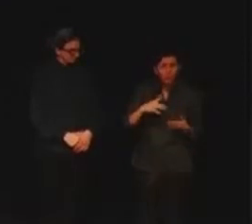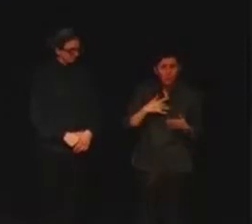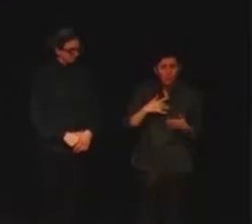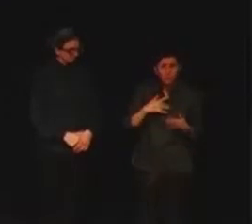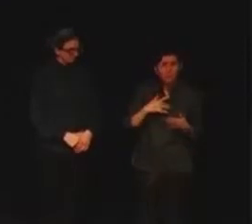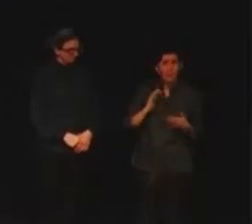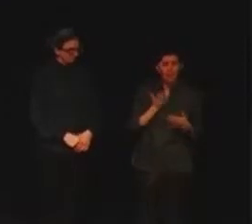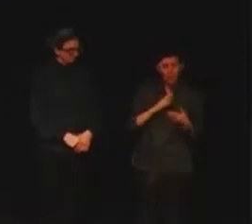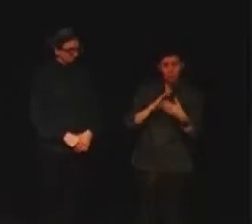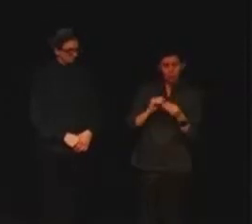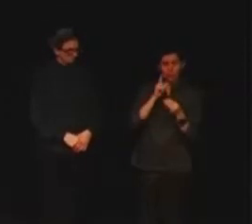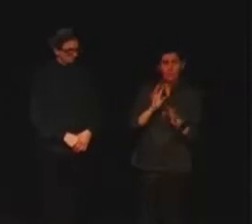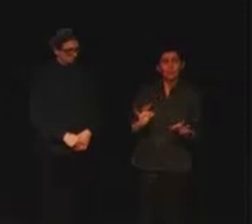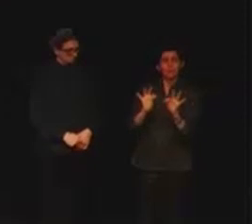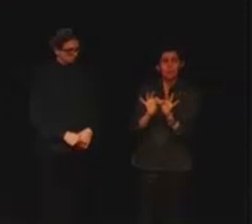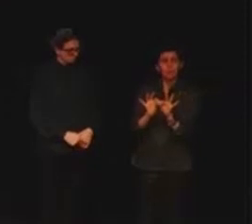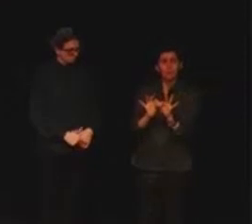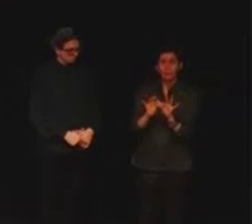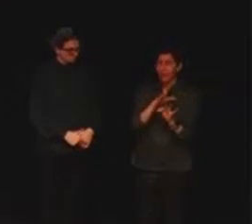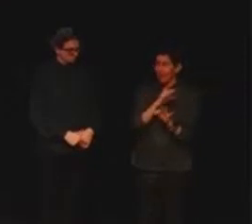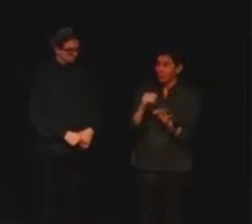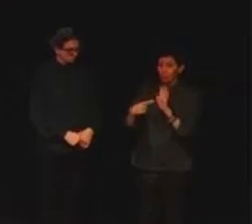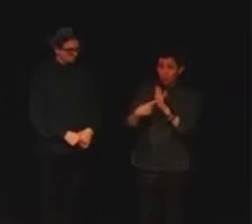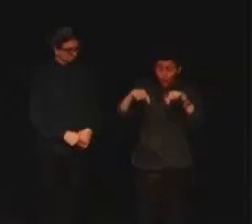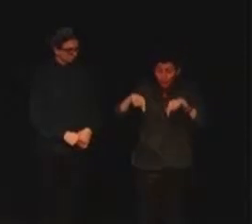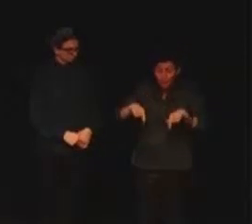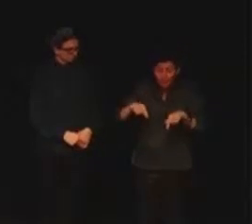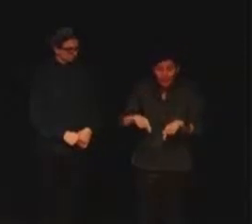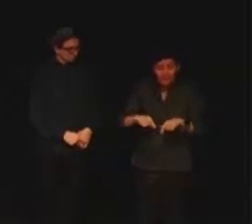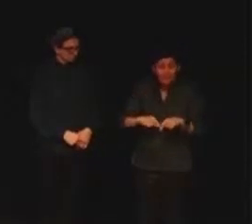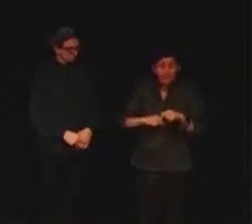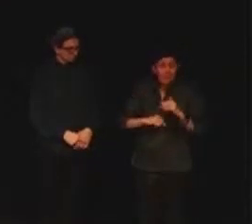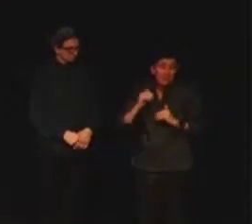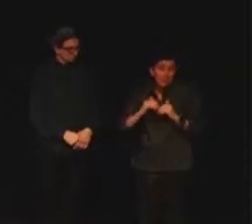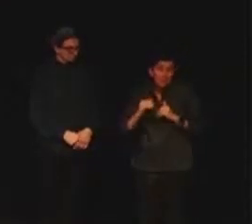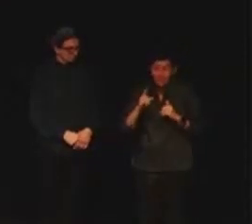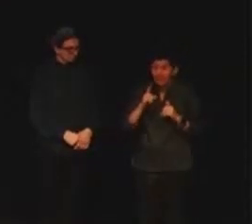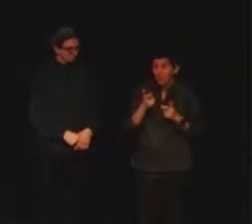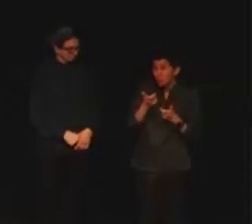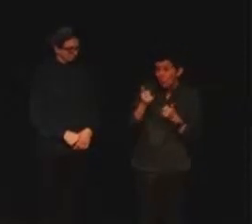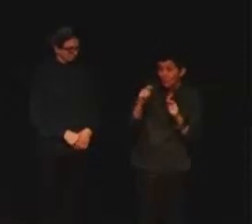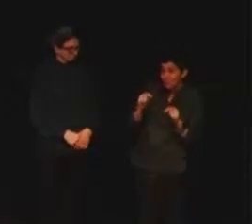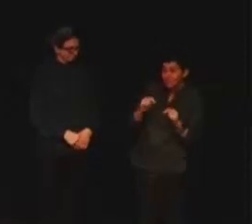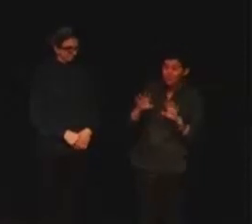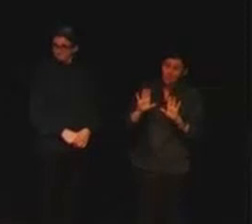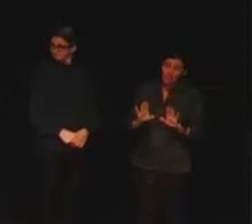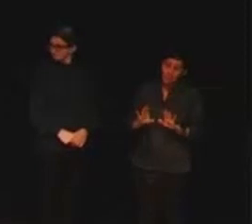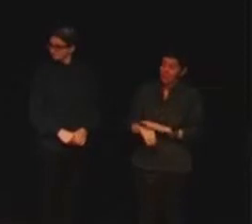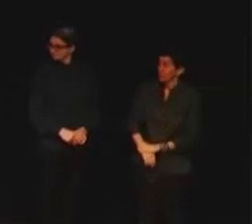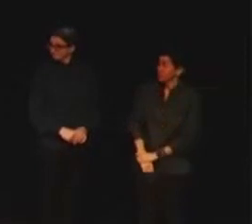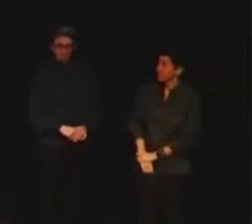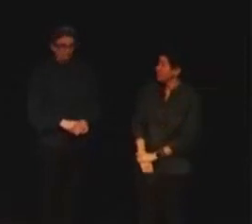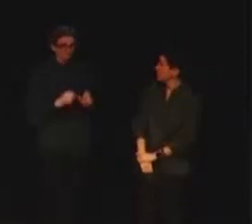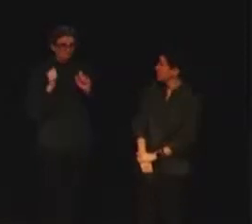stories and that you gave it the dignity of this theater and of your time. So very grateful for that. All of the films here today